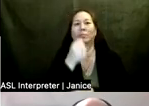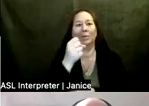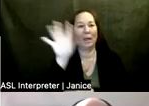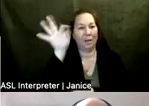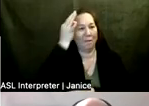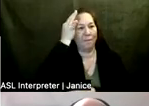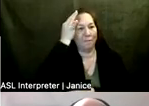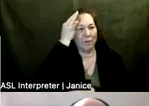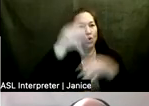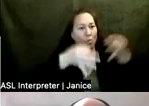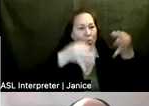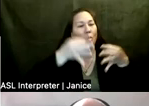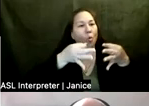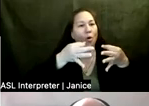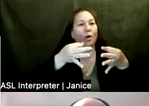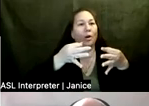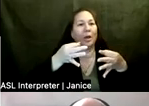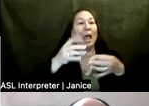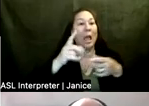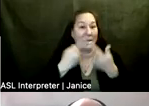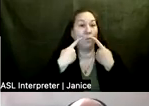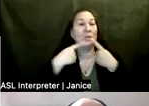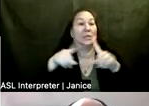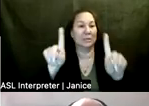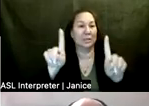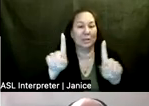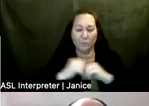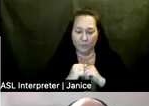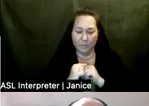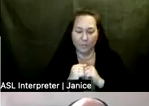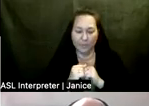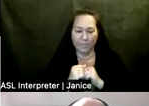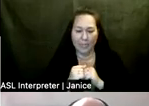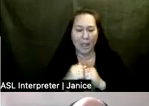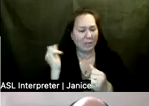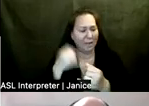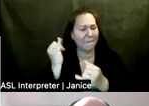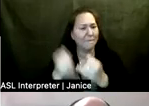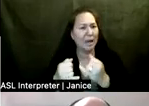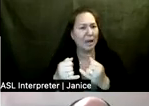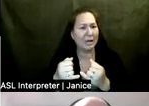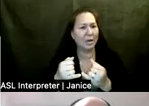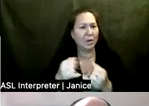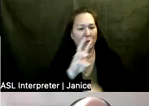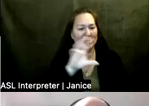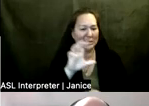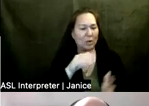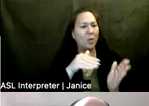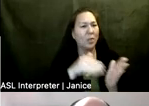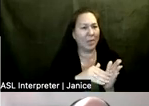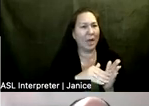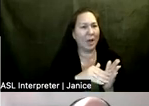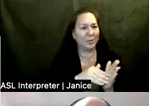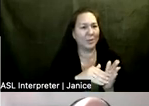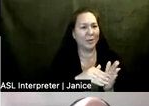successful, and I believe the final settlement was $600,000 to be paid to